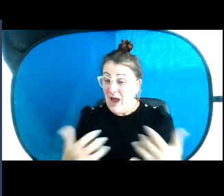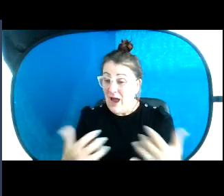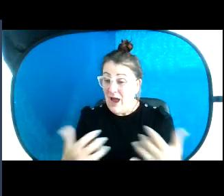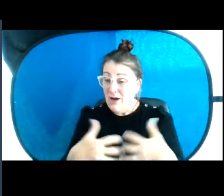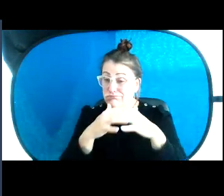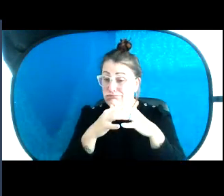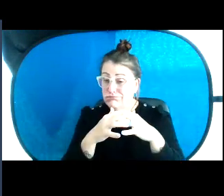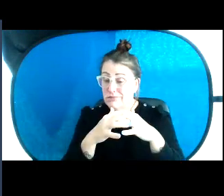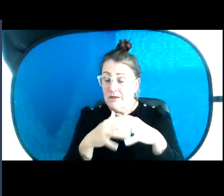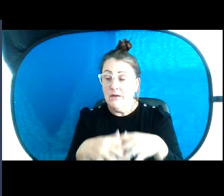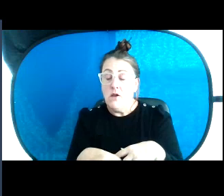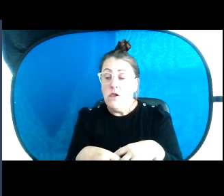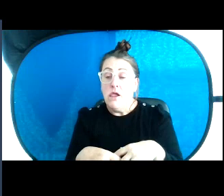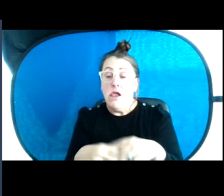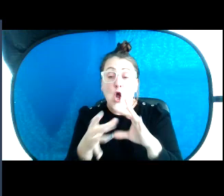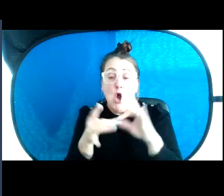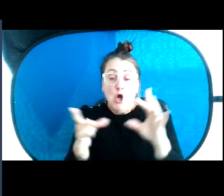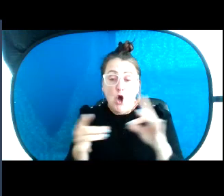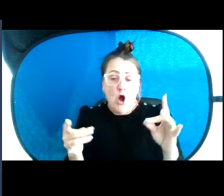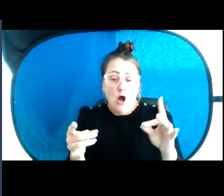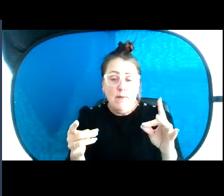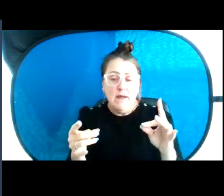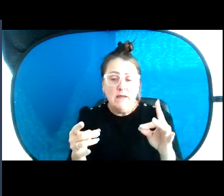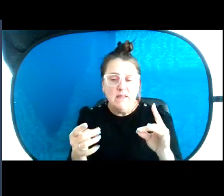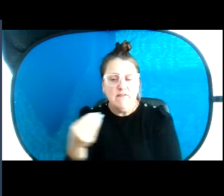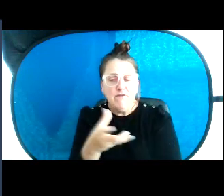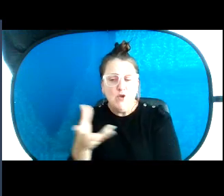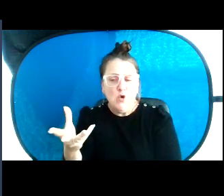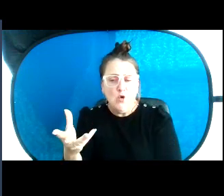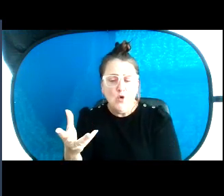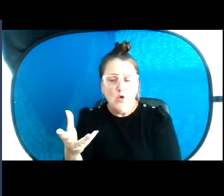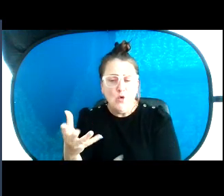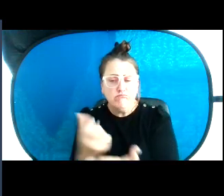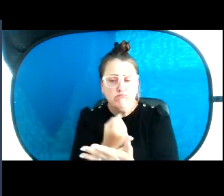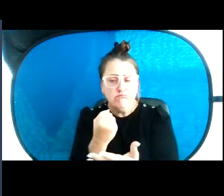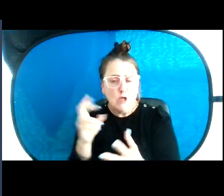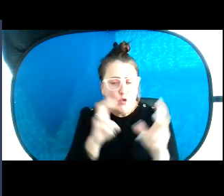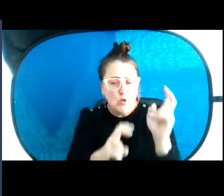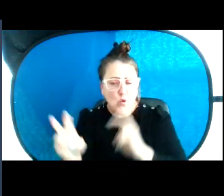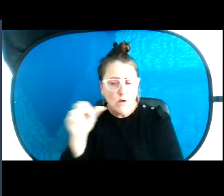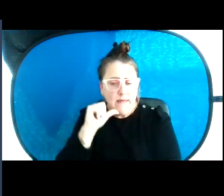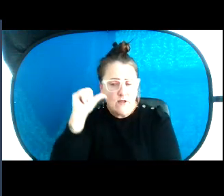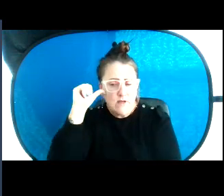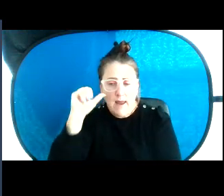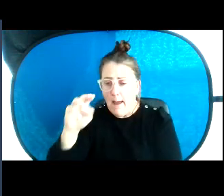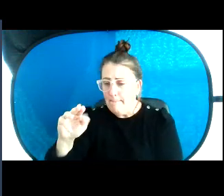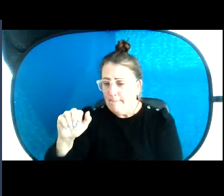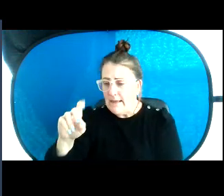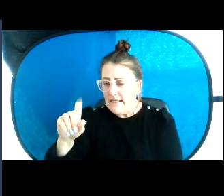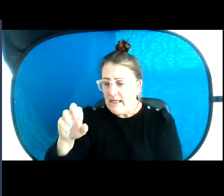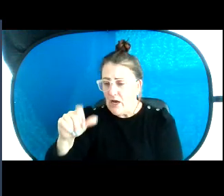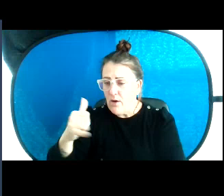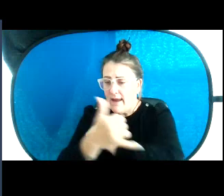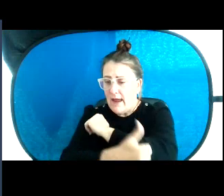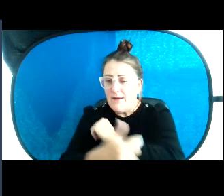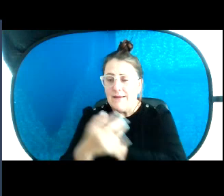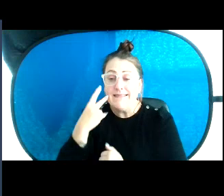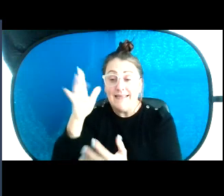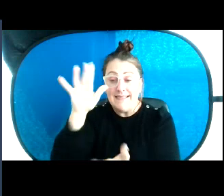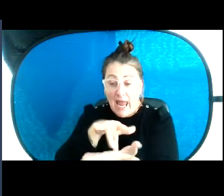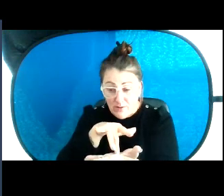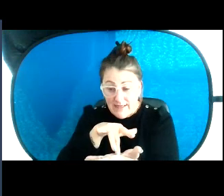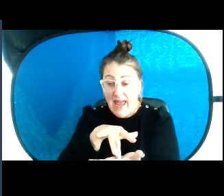on a handful of us got an opportunity to get a tour yesterday in Madera County and see the downtown